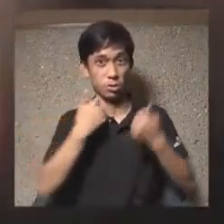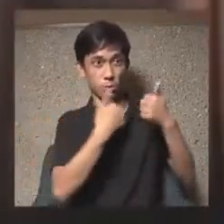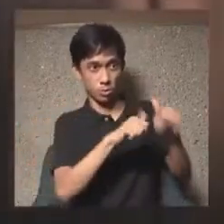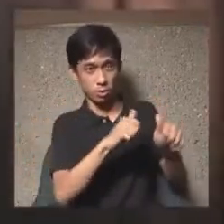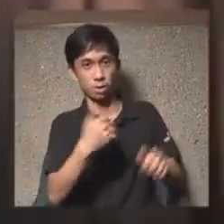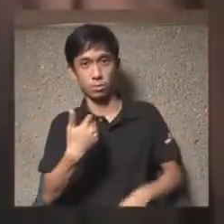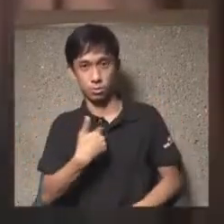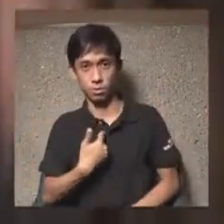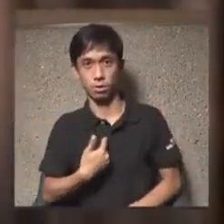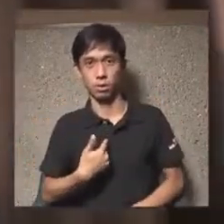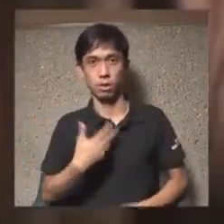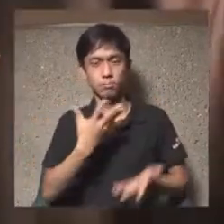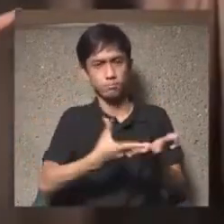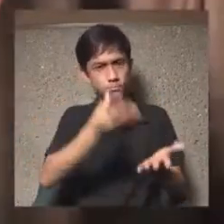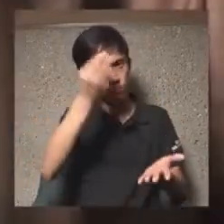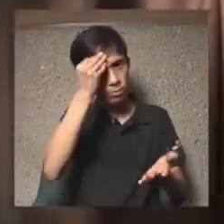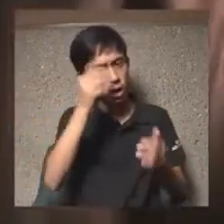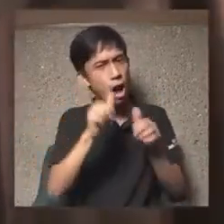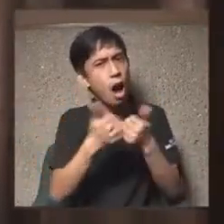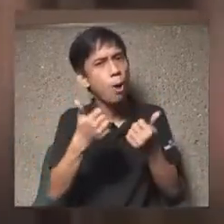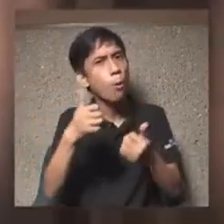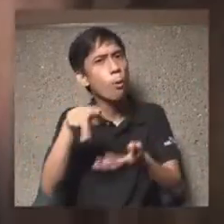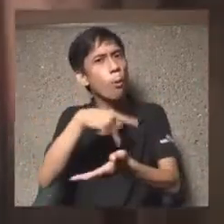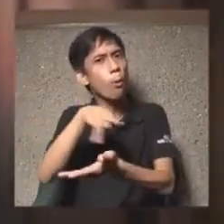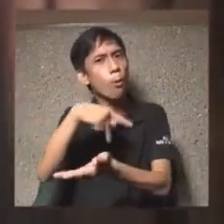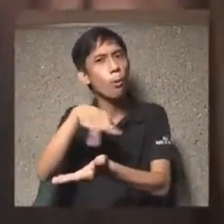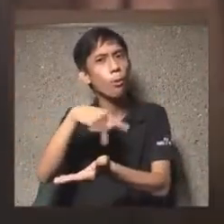Wow. It feels so good.